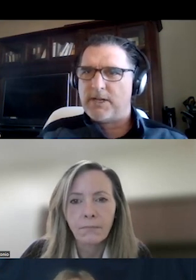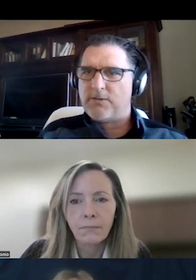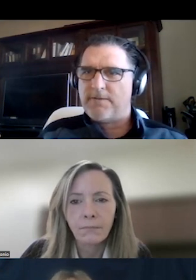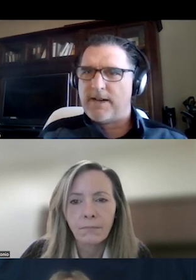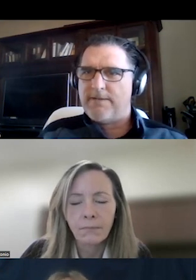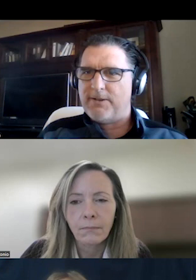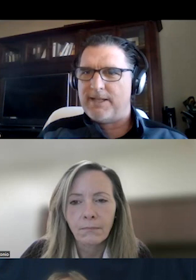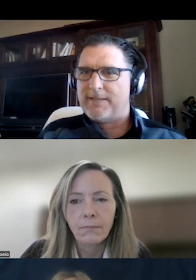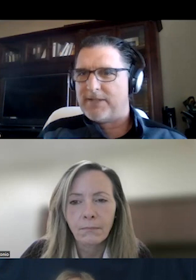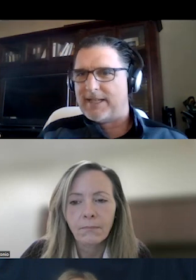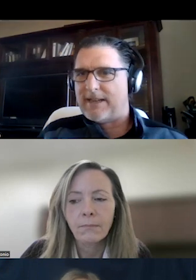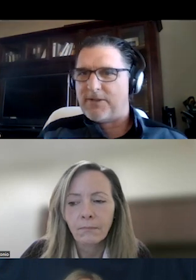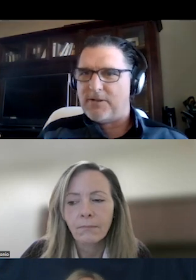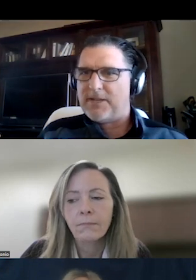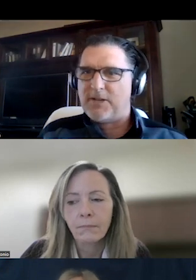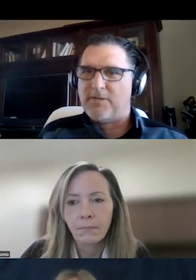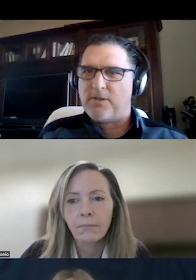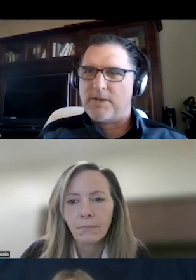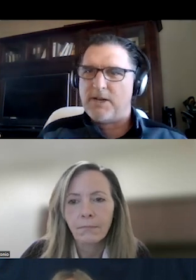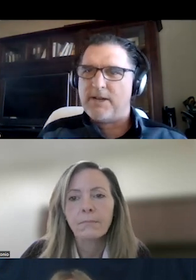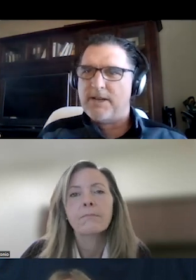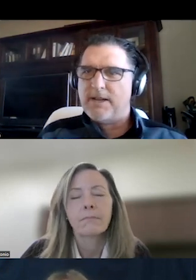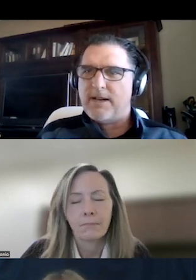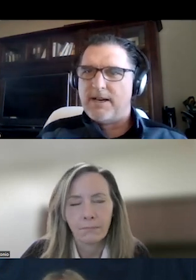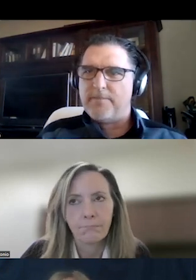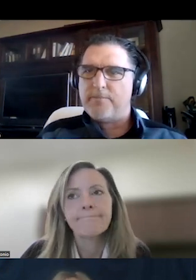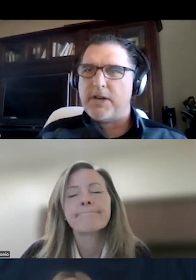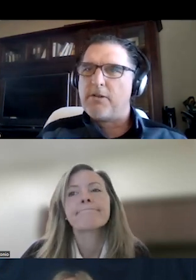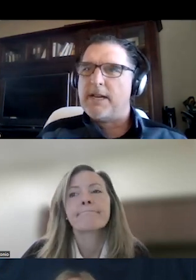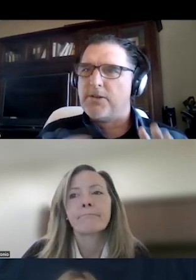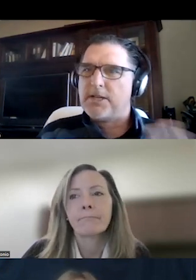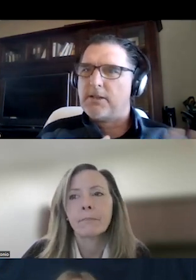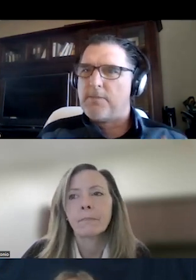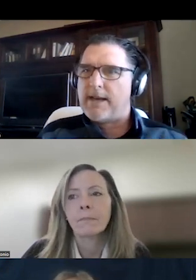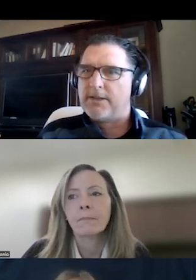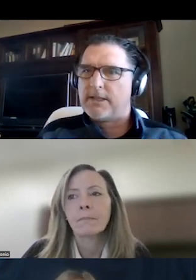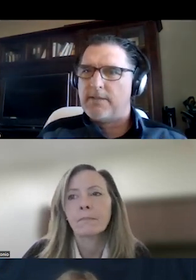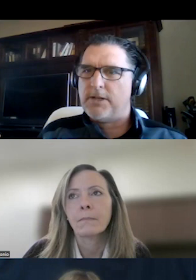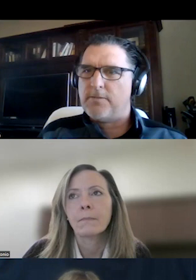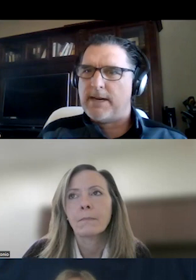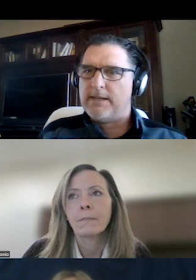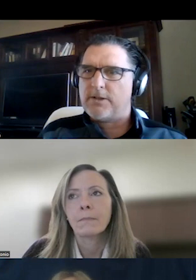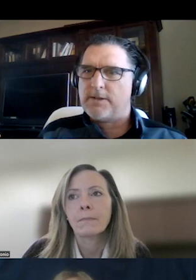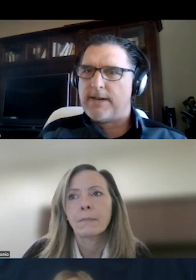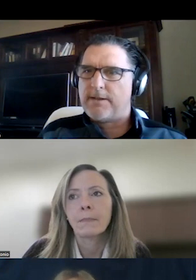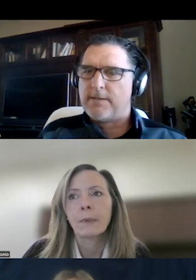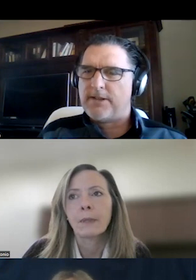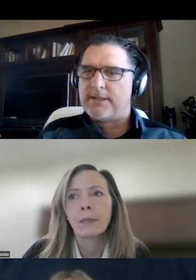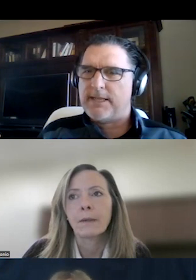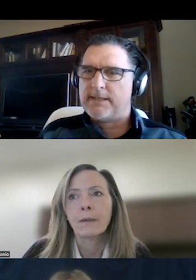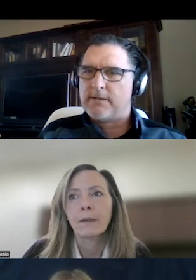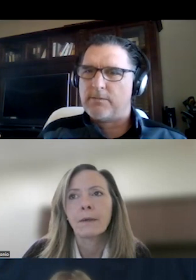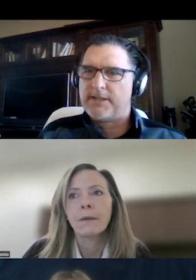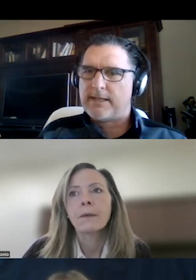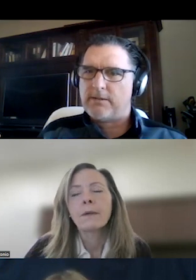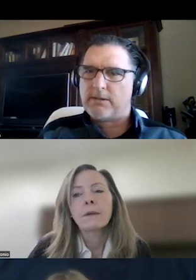July of 2025. I know that seems like it's out there. It'll be here before we know it. But are there any particular models that come to your mind in terms of how to think about the